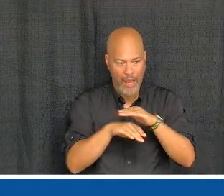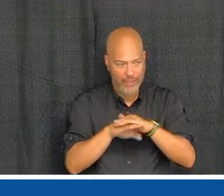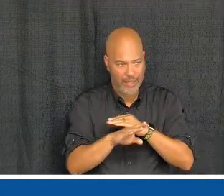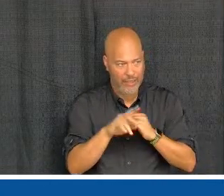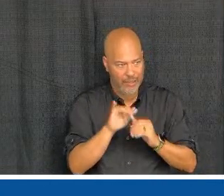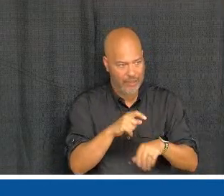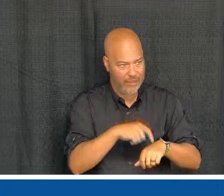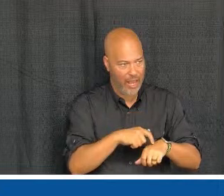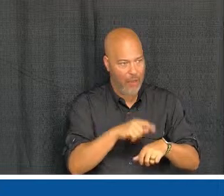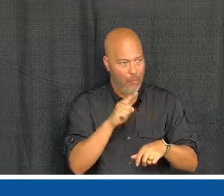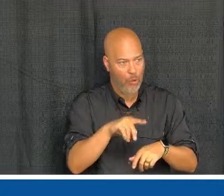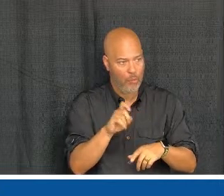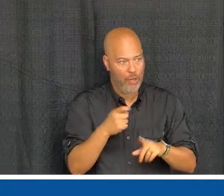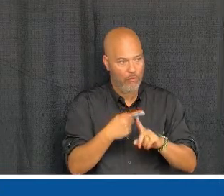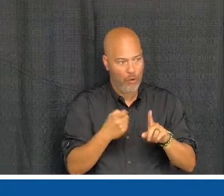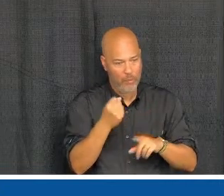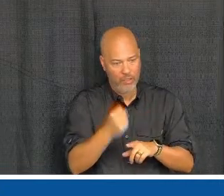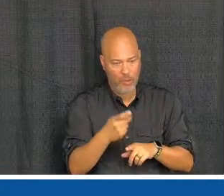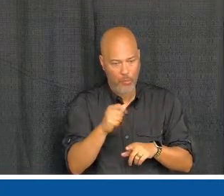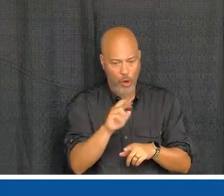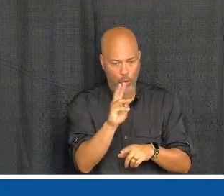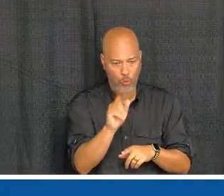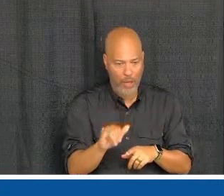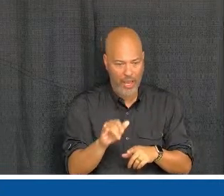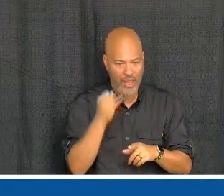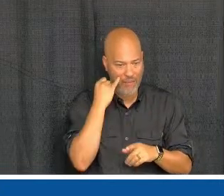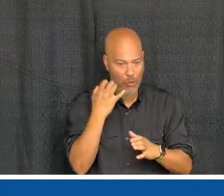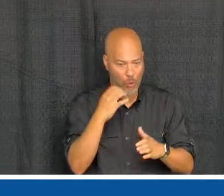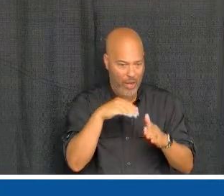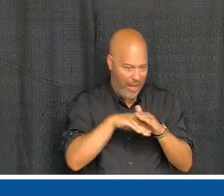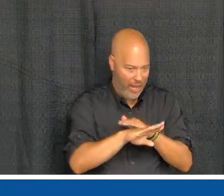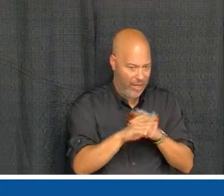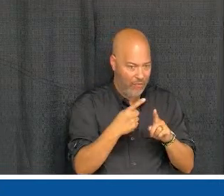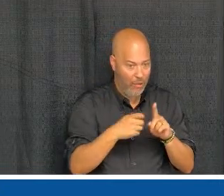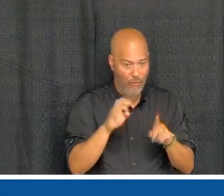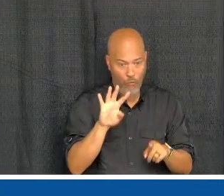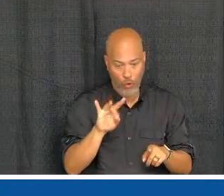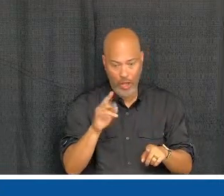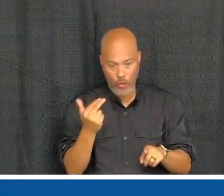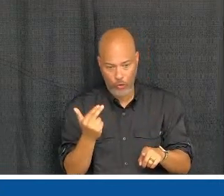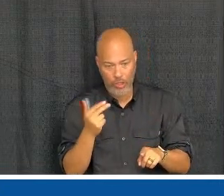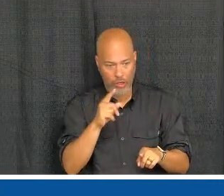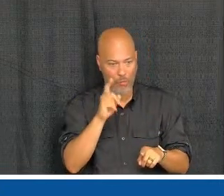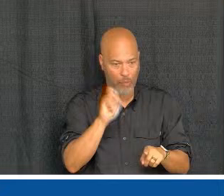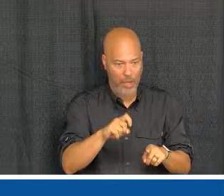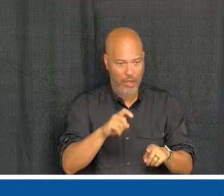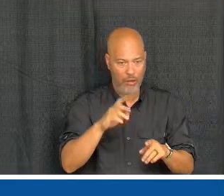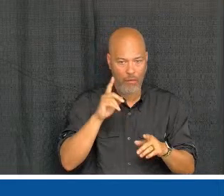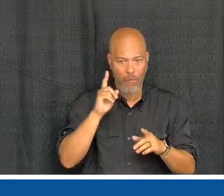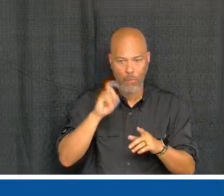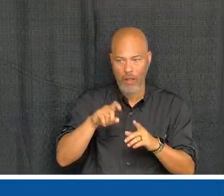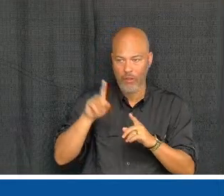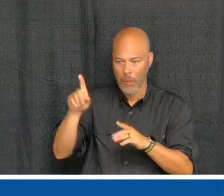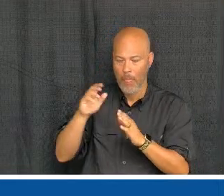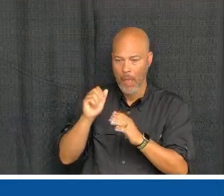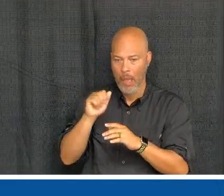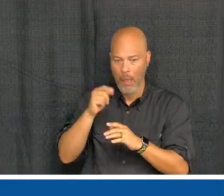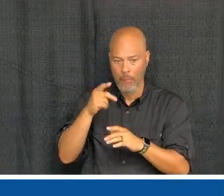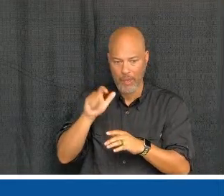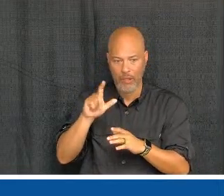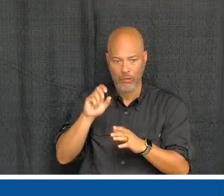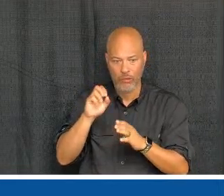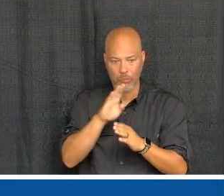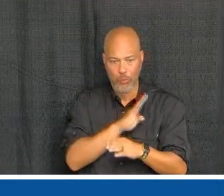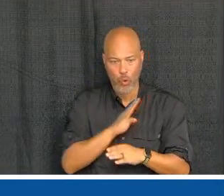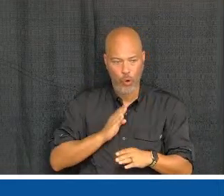this time would have to be from Southern Parkway. If they wanted access from 4813, they'd have to go to the Access Appeals Board at the street